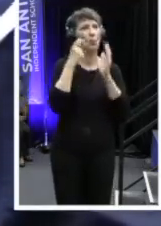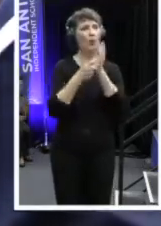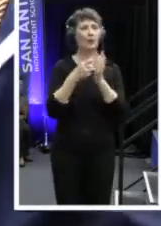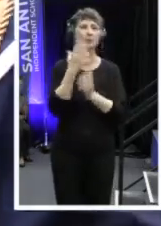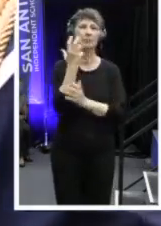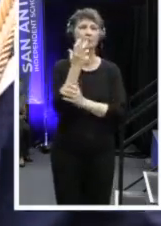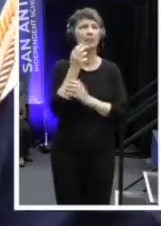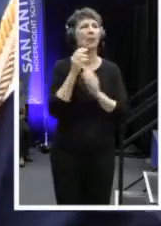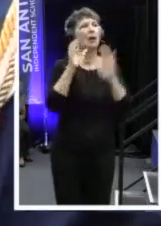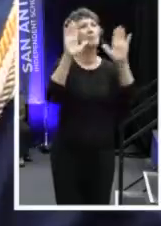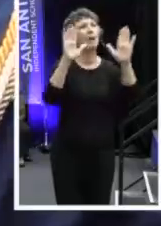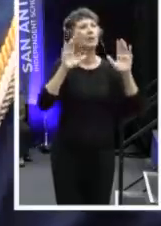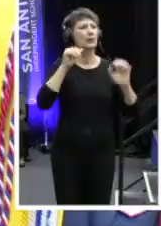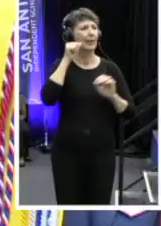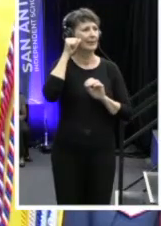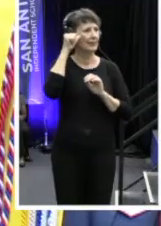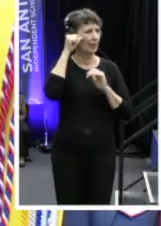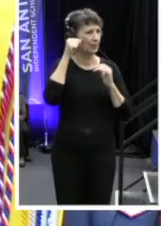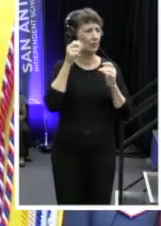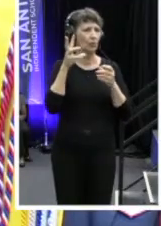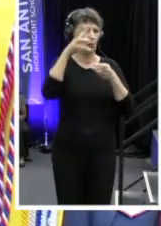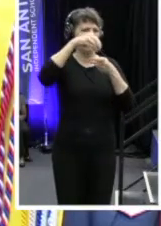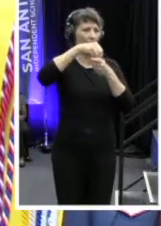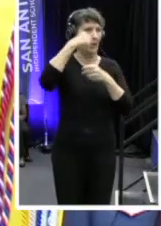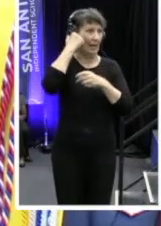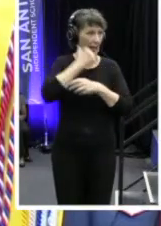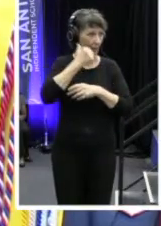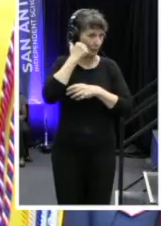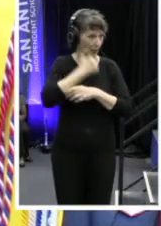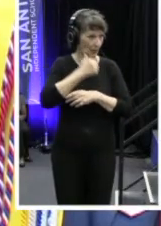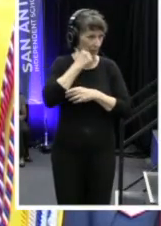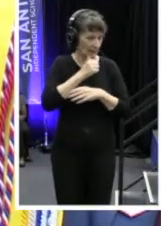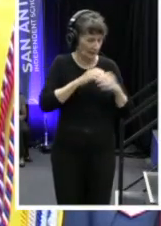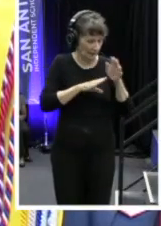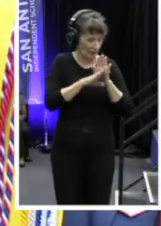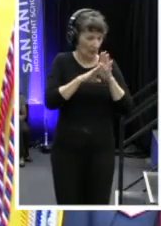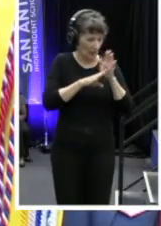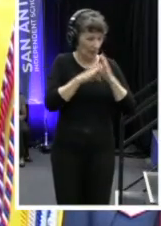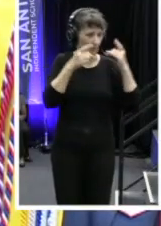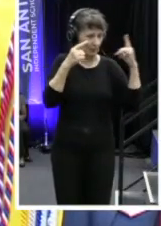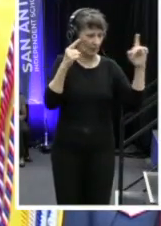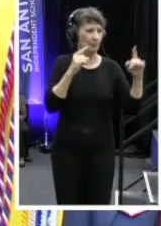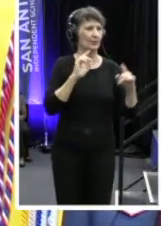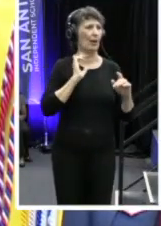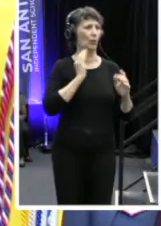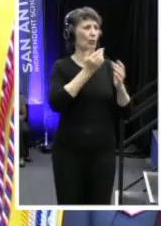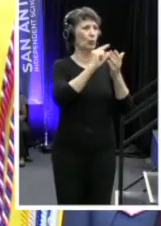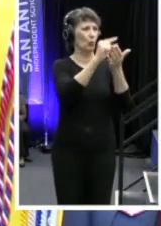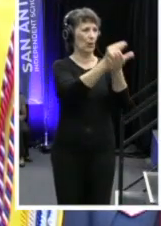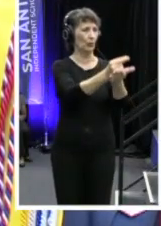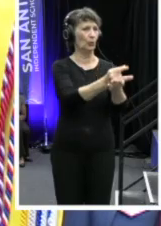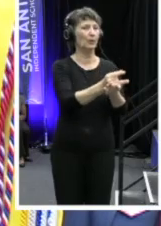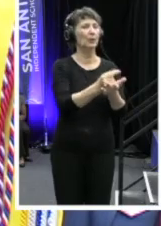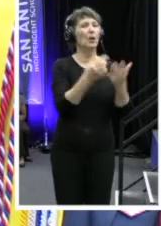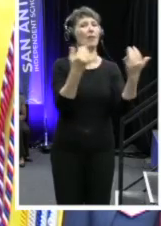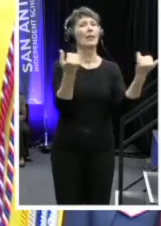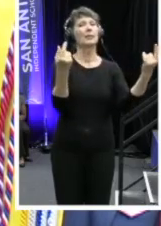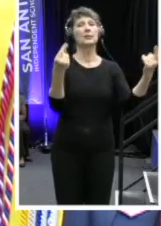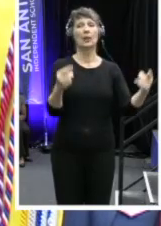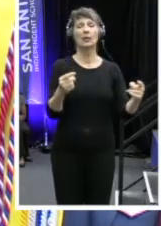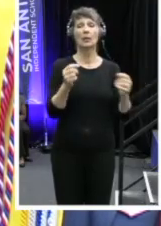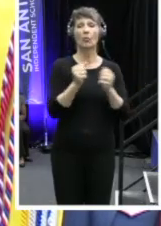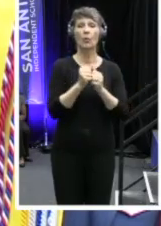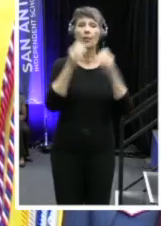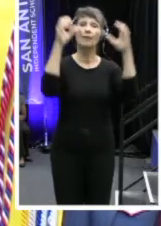adults in attendance today that contributed daily to the development and accomplishments of our graduates. At this time, would